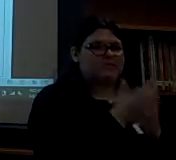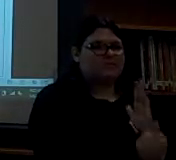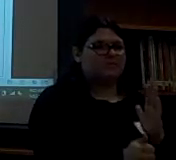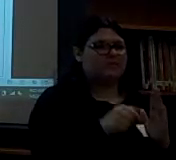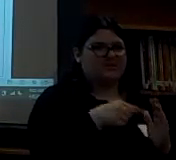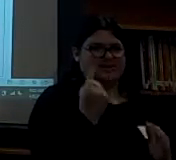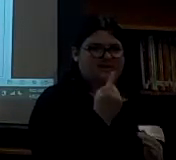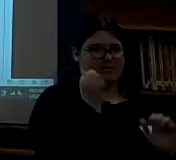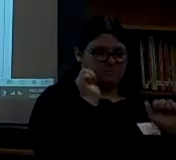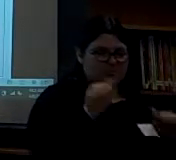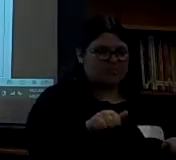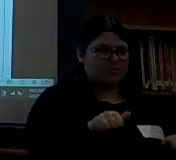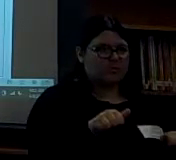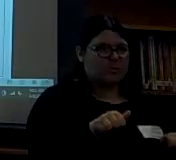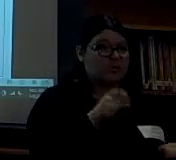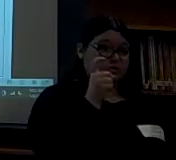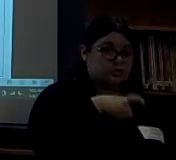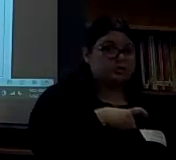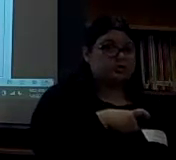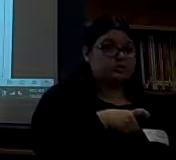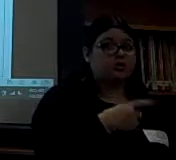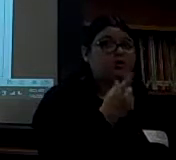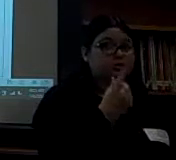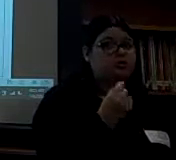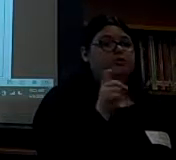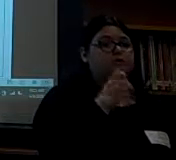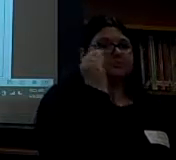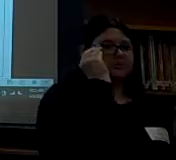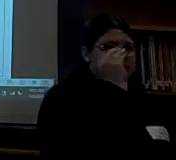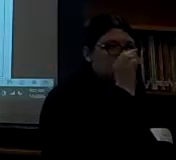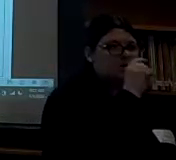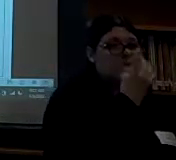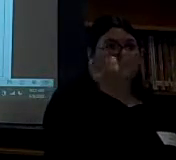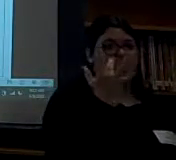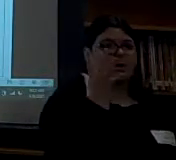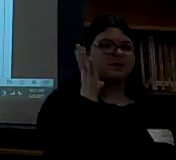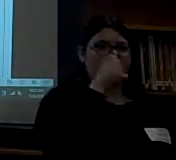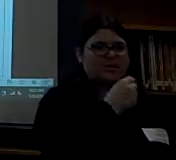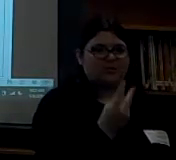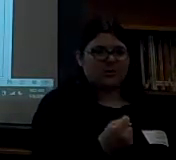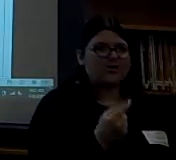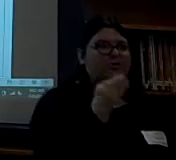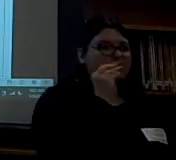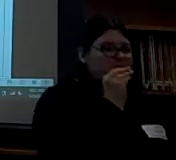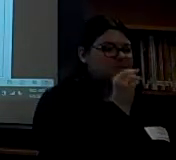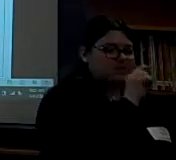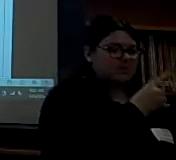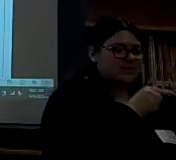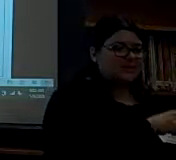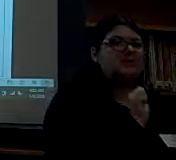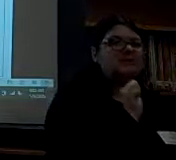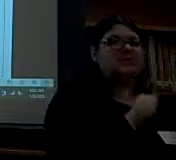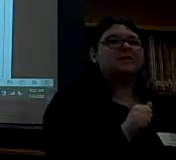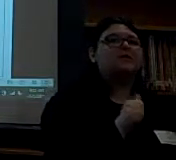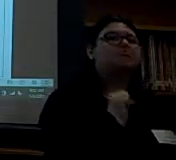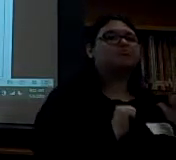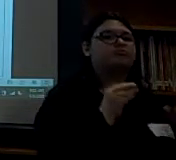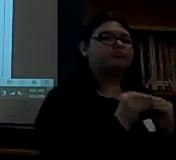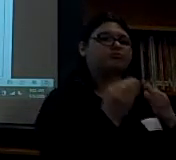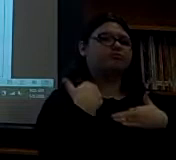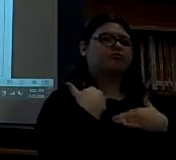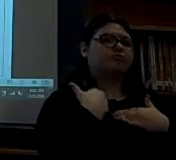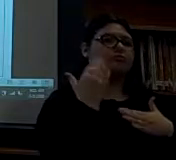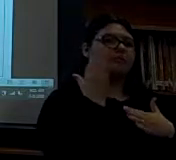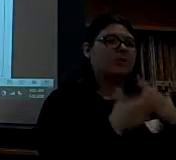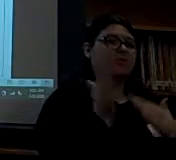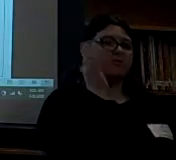is something we can, should, and do need to teach our kids, because guess what? When you teach it to them, they can act more responsible. And at the